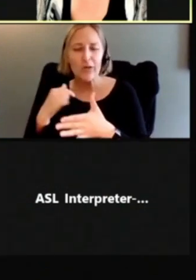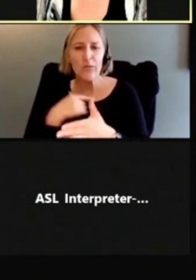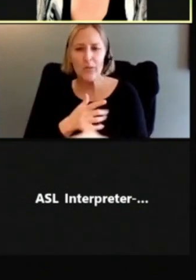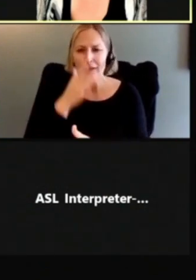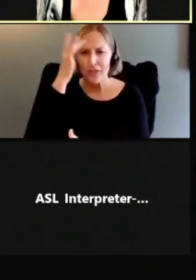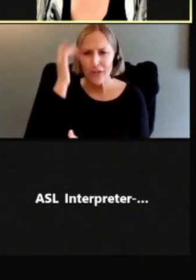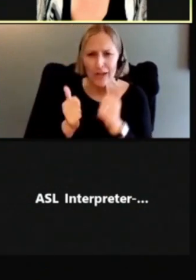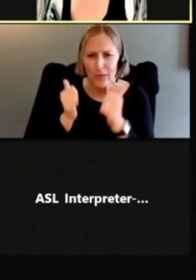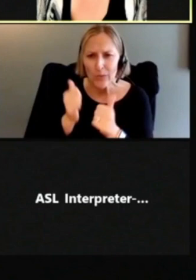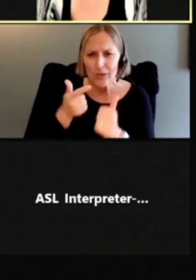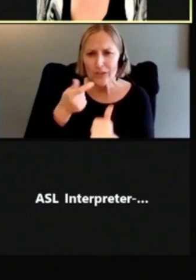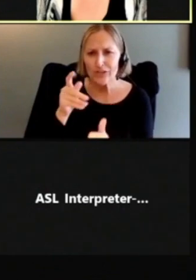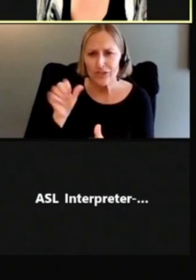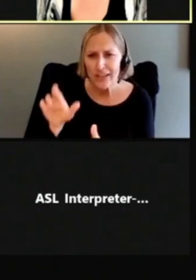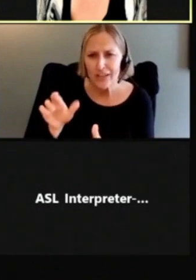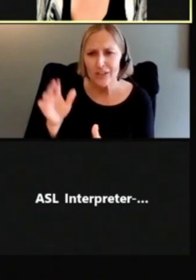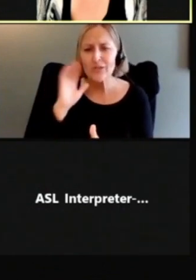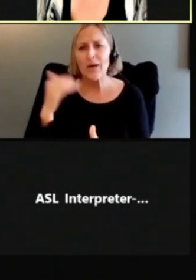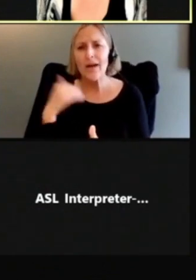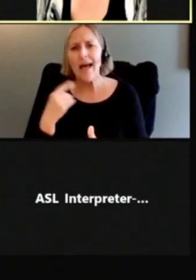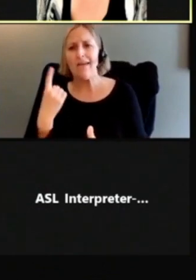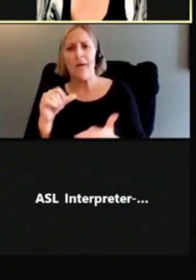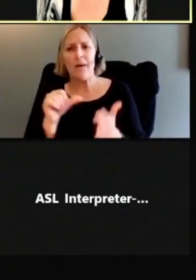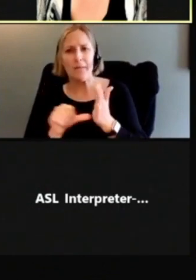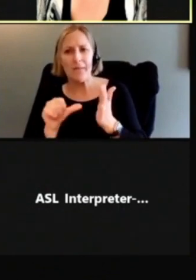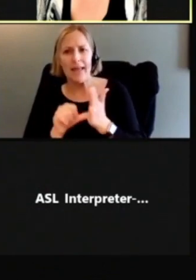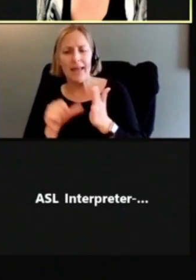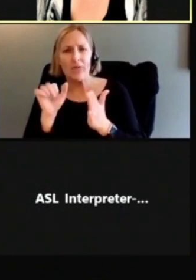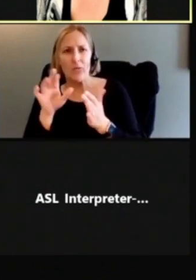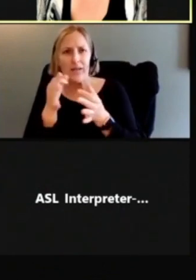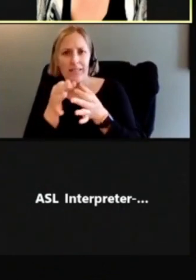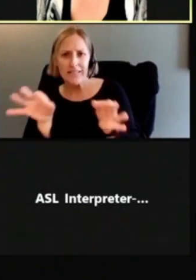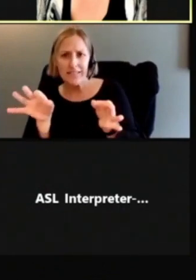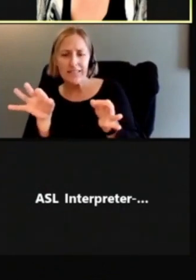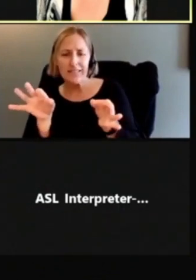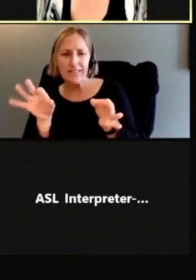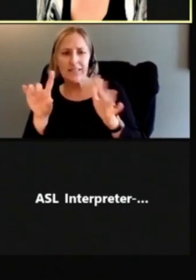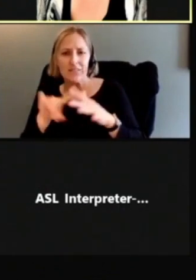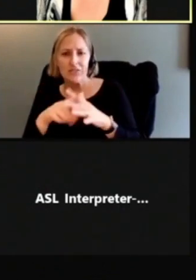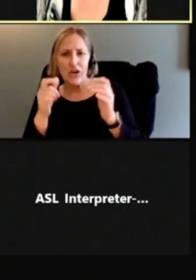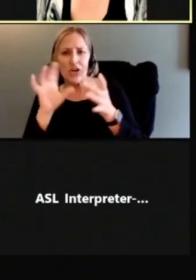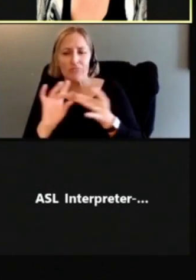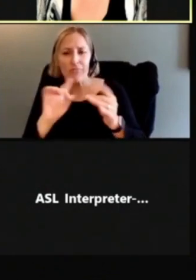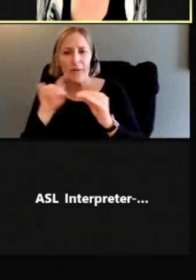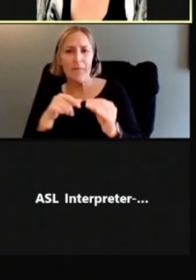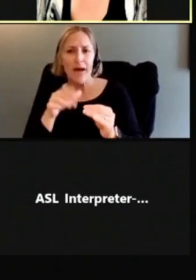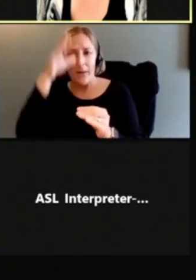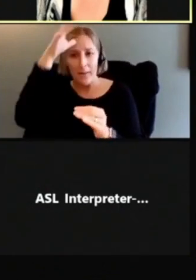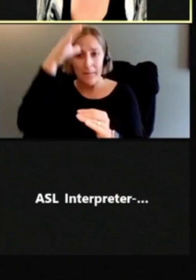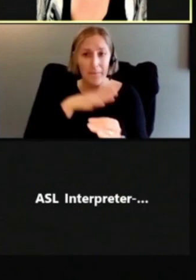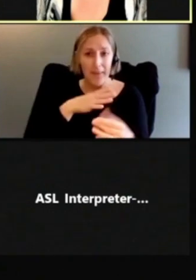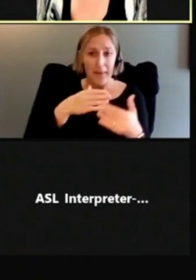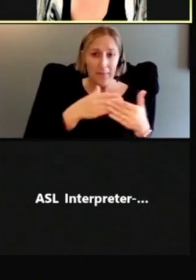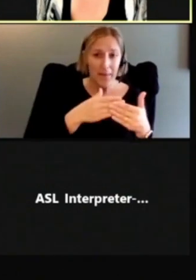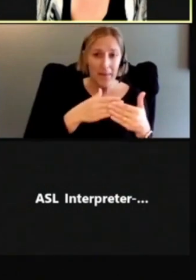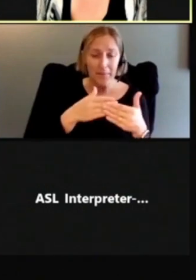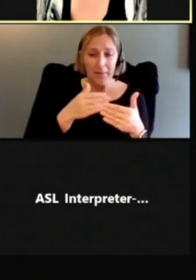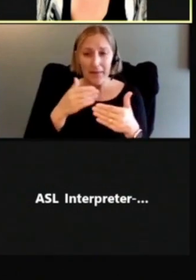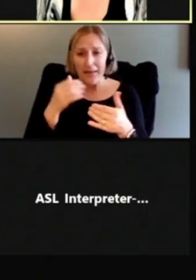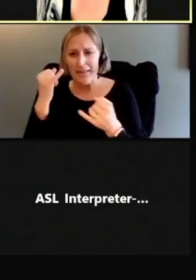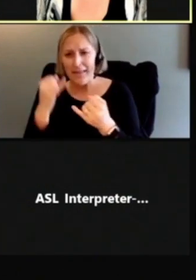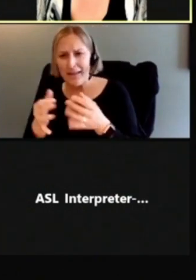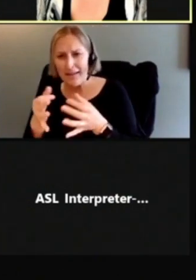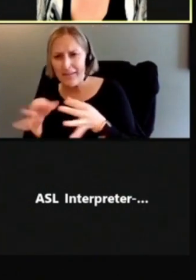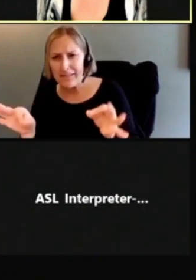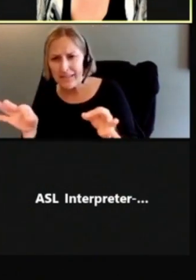were on. And so you'd have a page where or a sentence where it started out talking about a male baby, and by the end of the sentence it